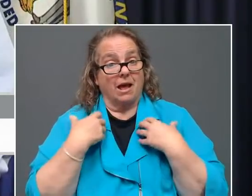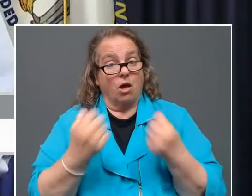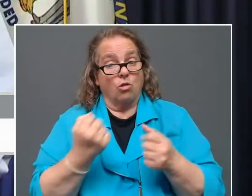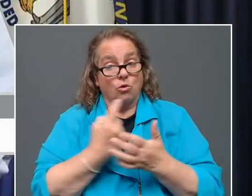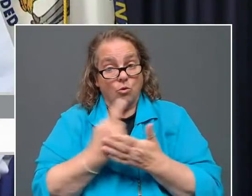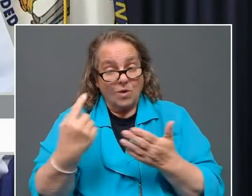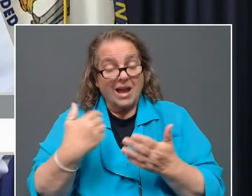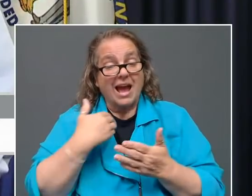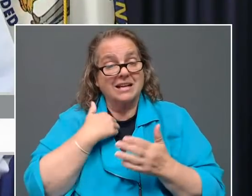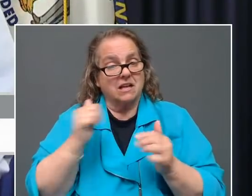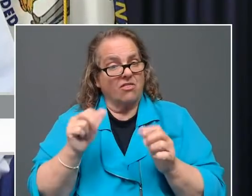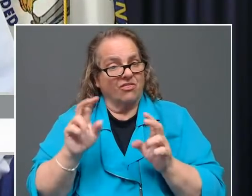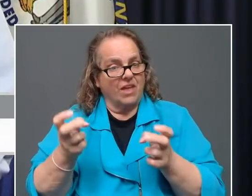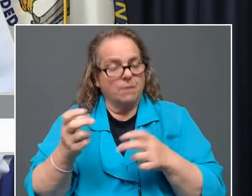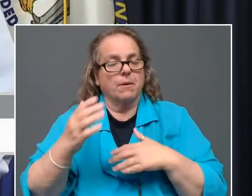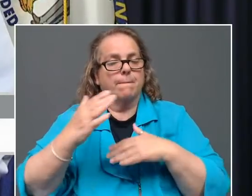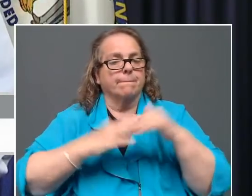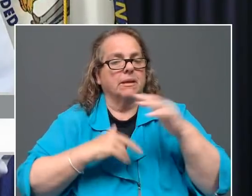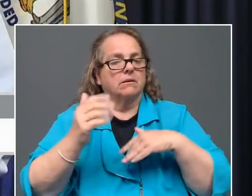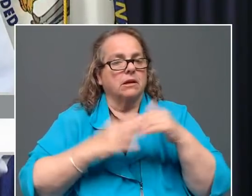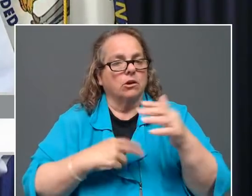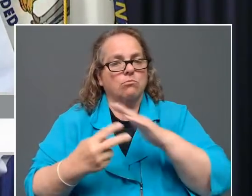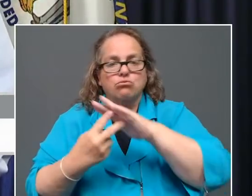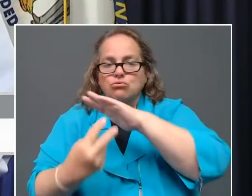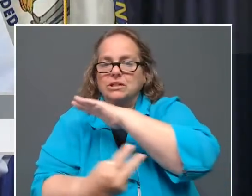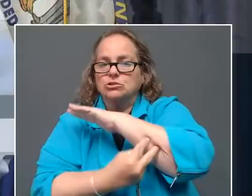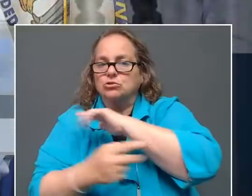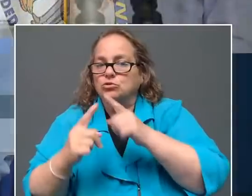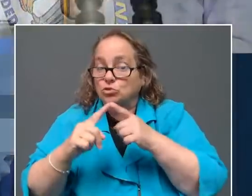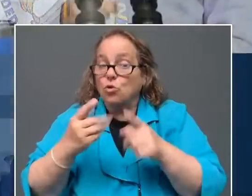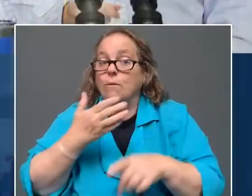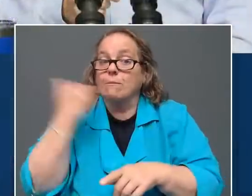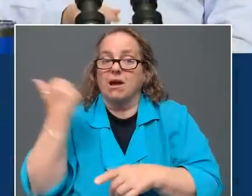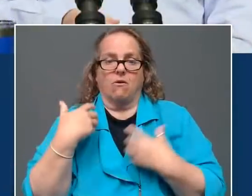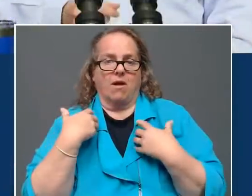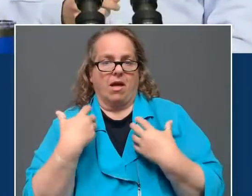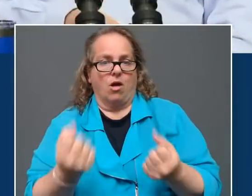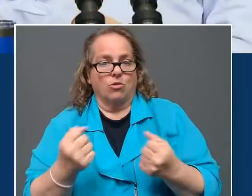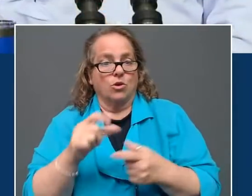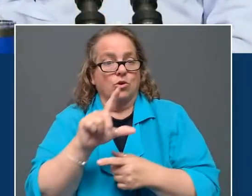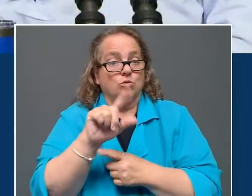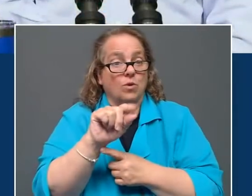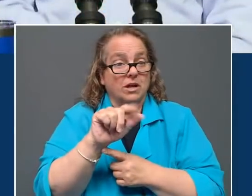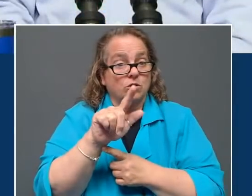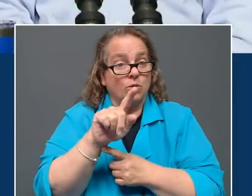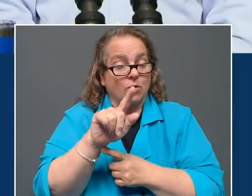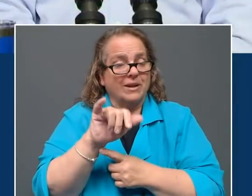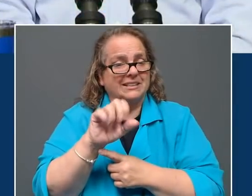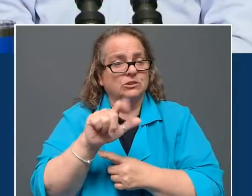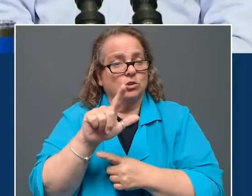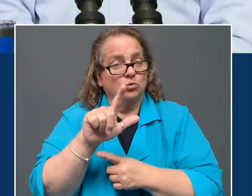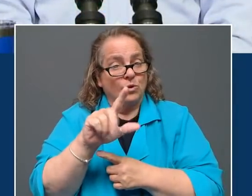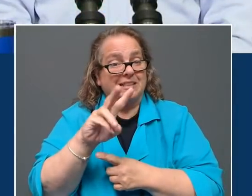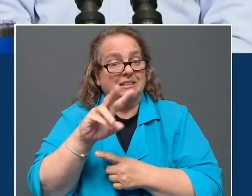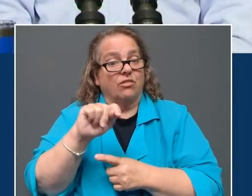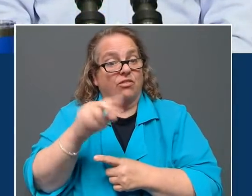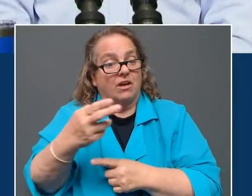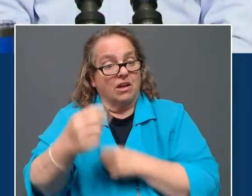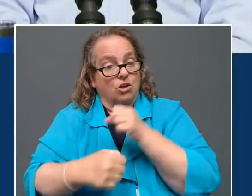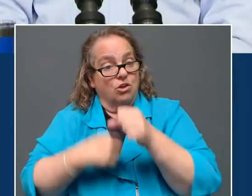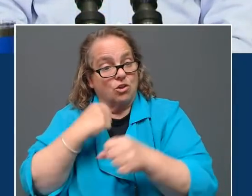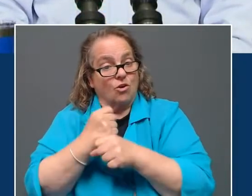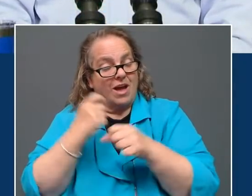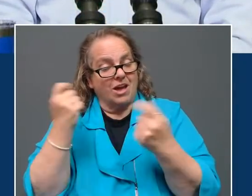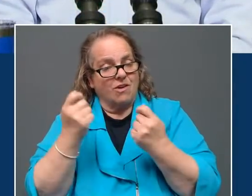It is Building Bridges to Better Health. 2021 is the 26th year anniversary of National